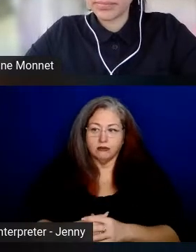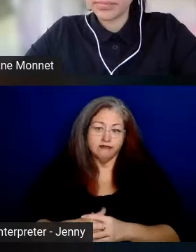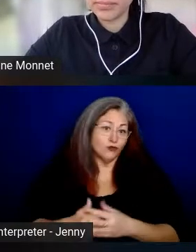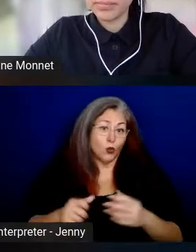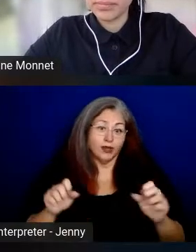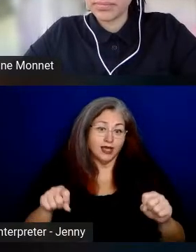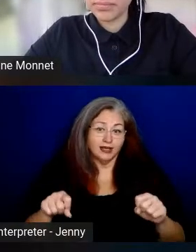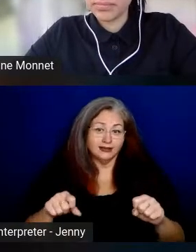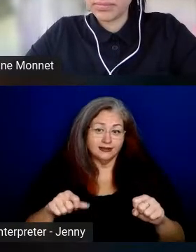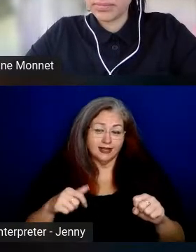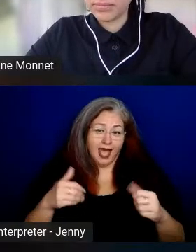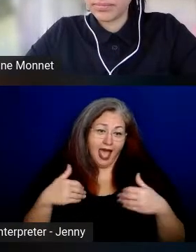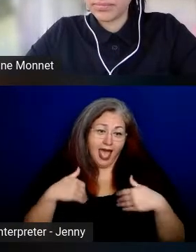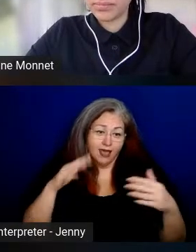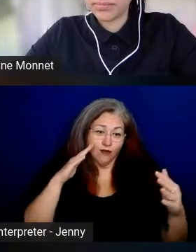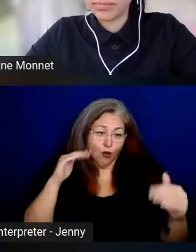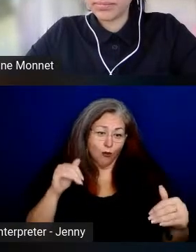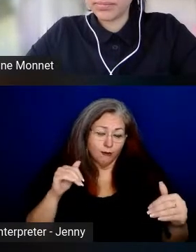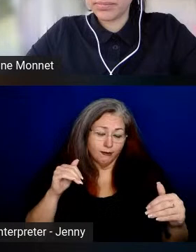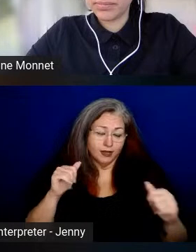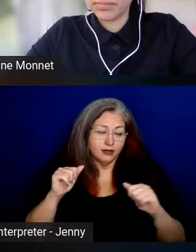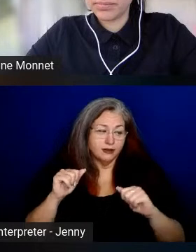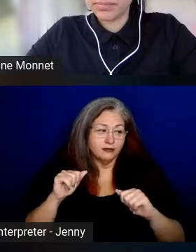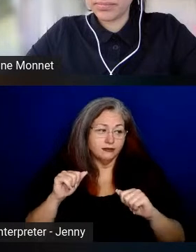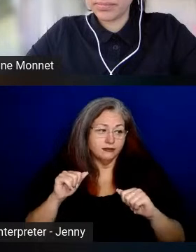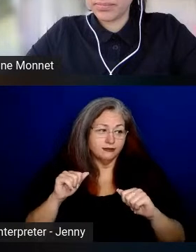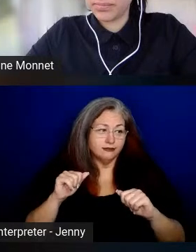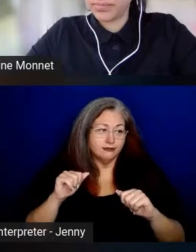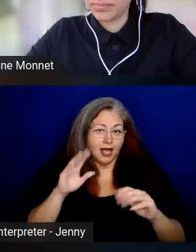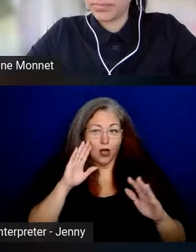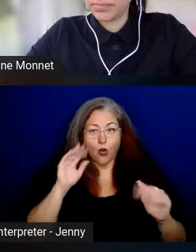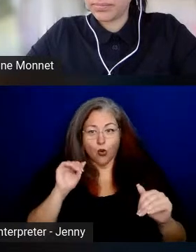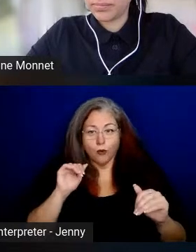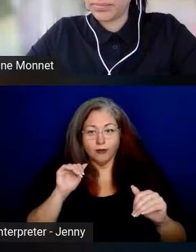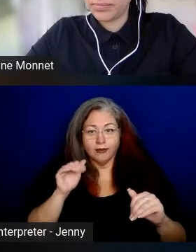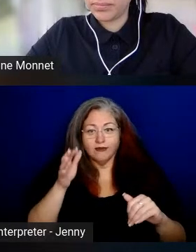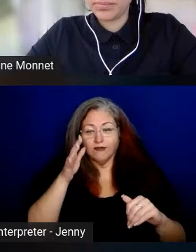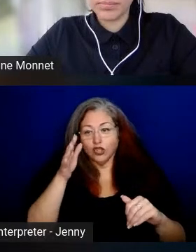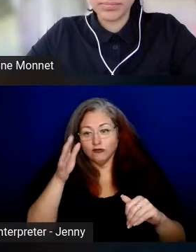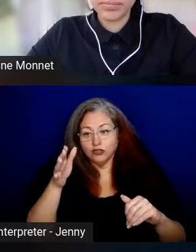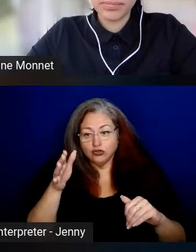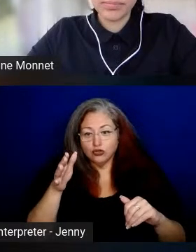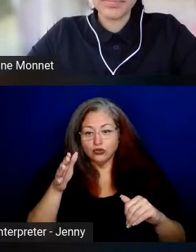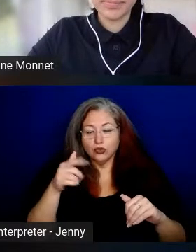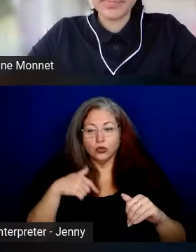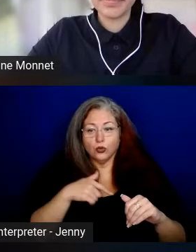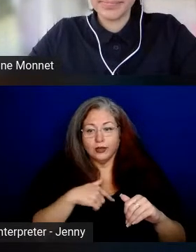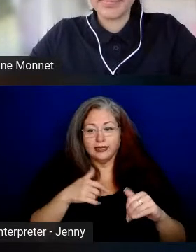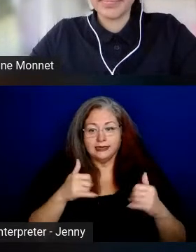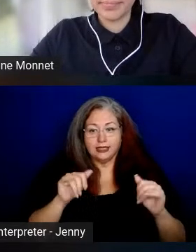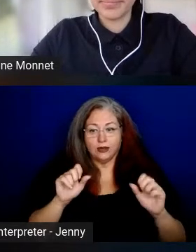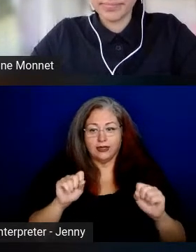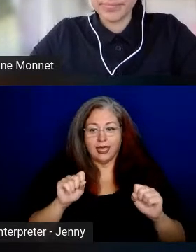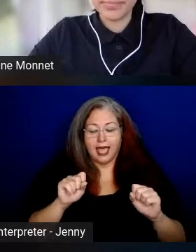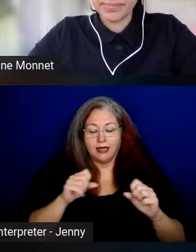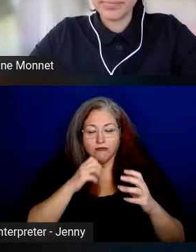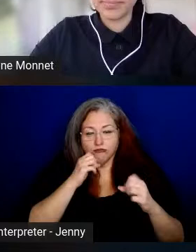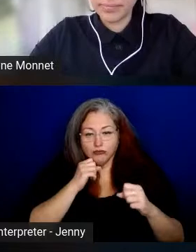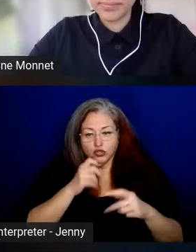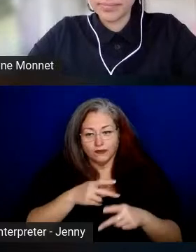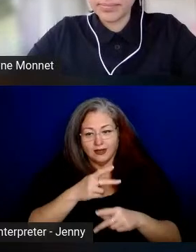am hopeful of, I'm hopeful for the future where we still like keep and preserve our